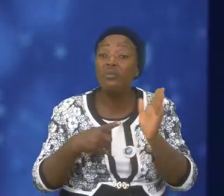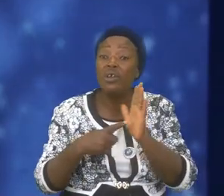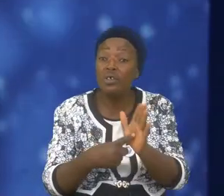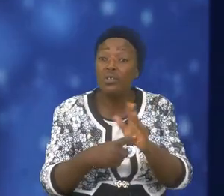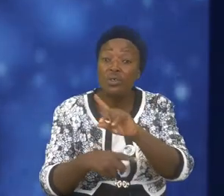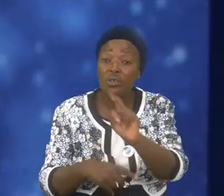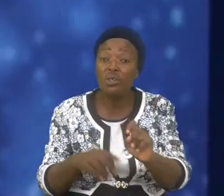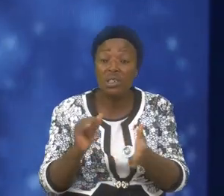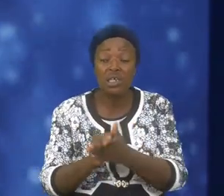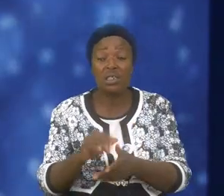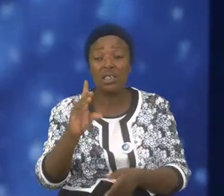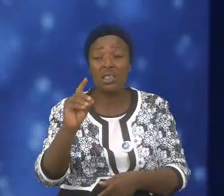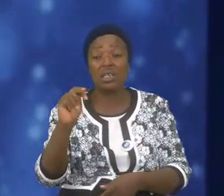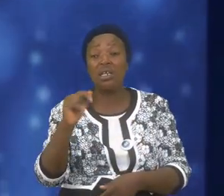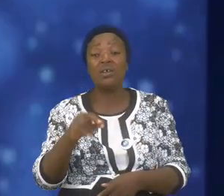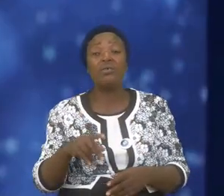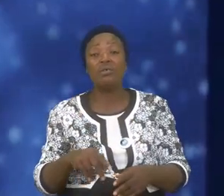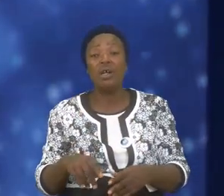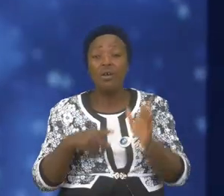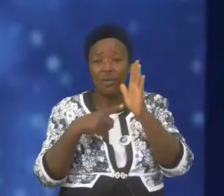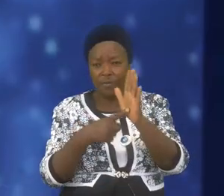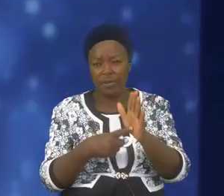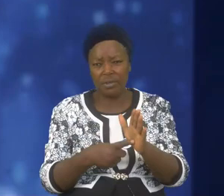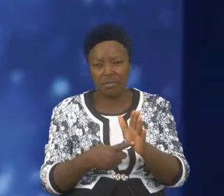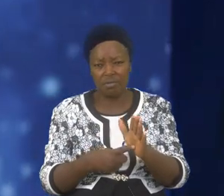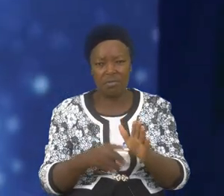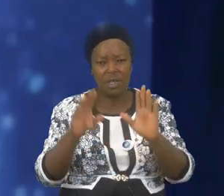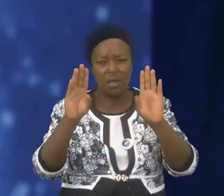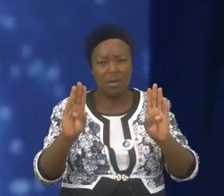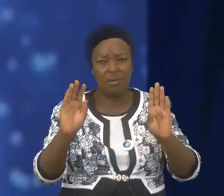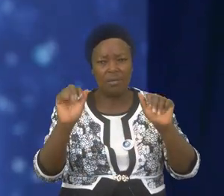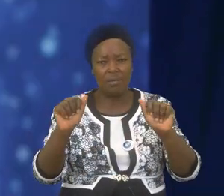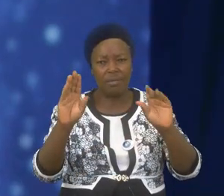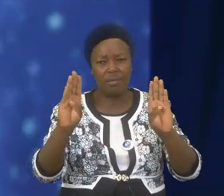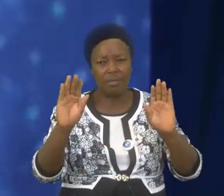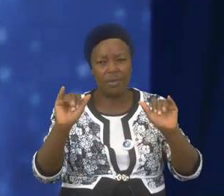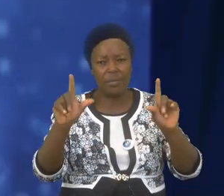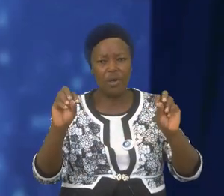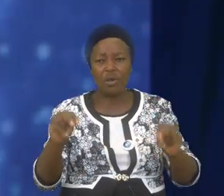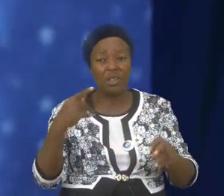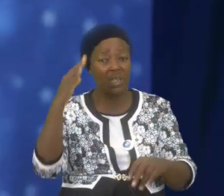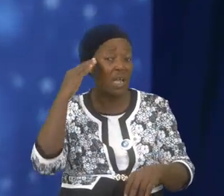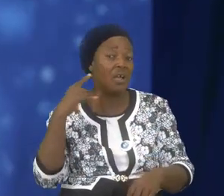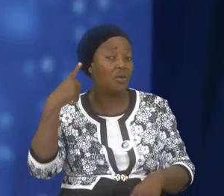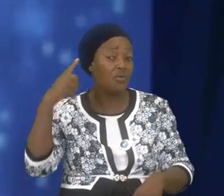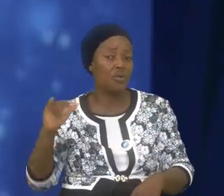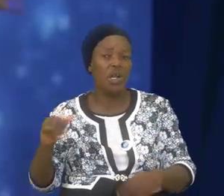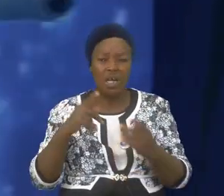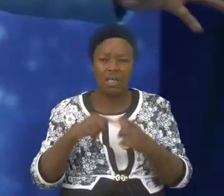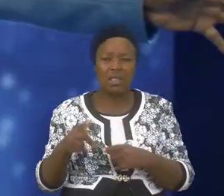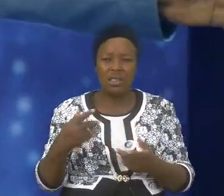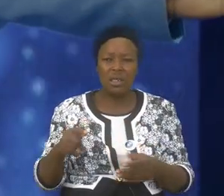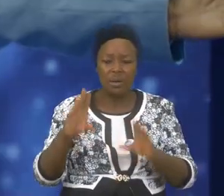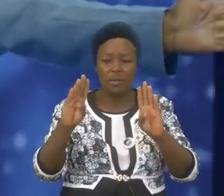Babylon, the head of gold, the Babylonian Empire. After that, the Medo-Persian